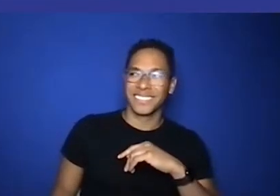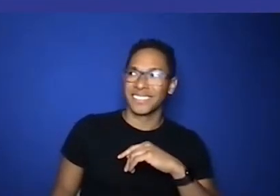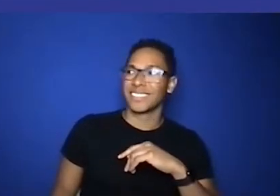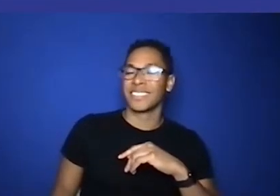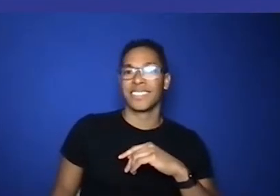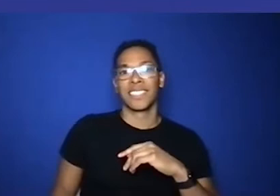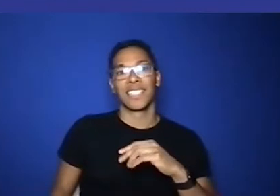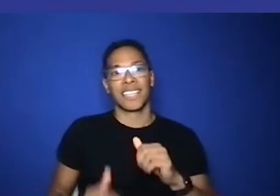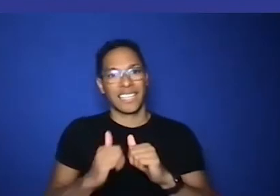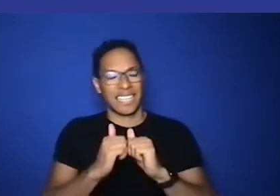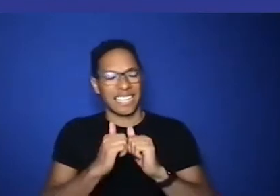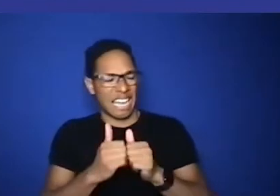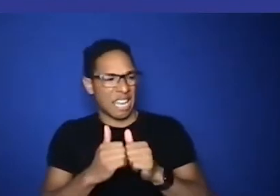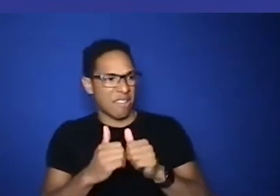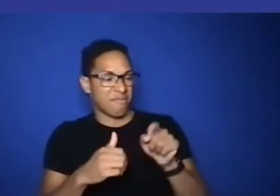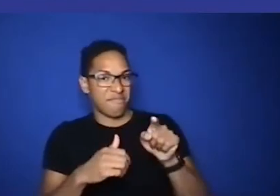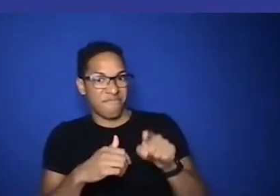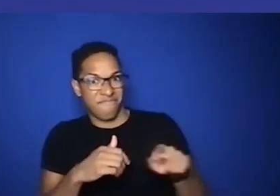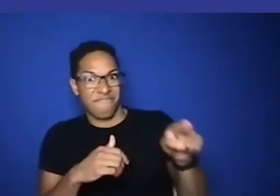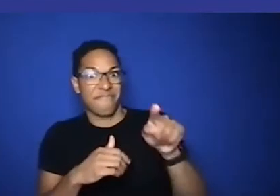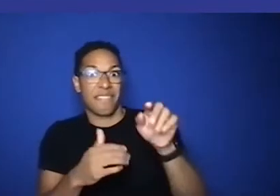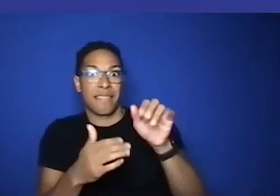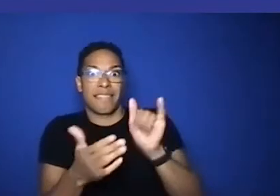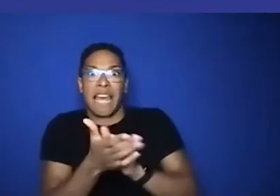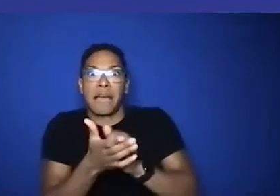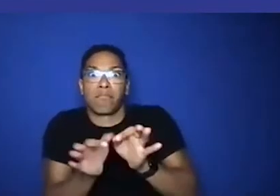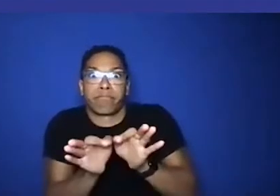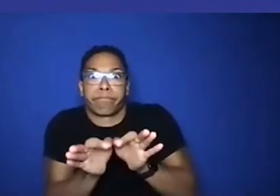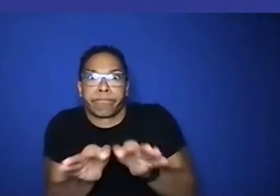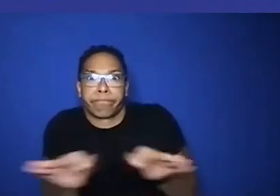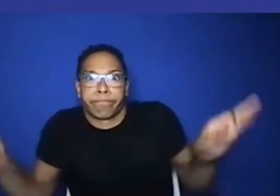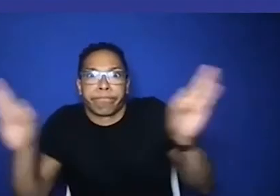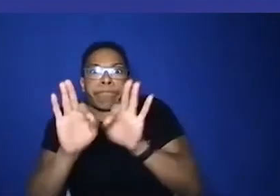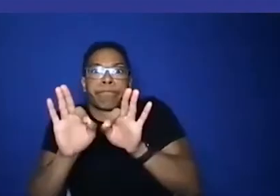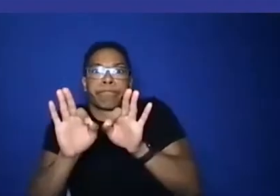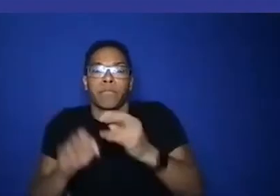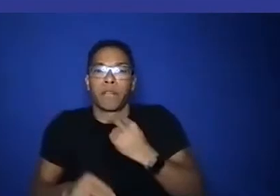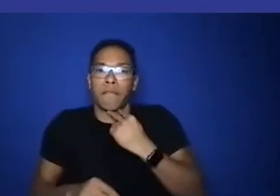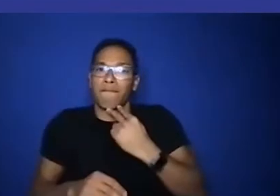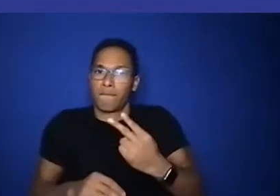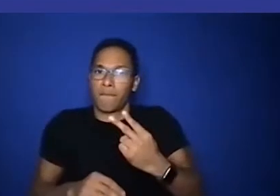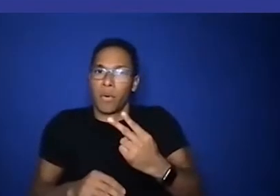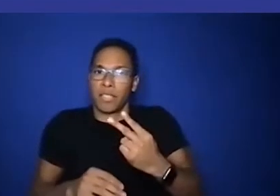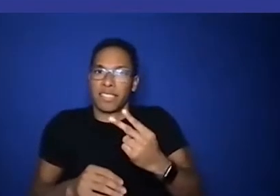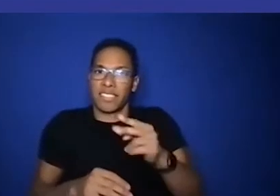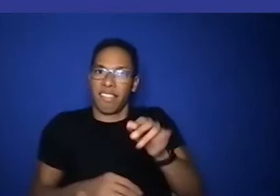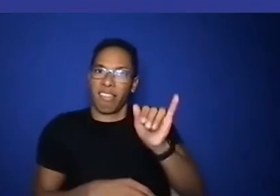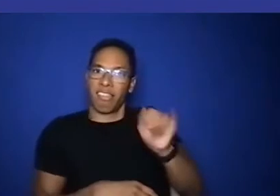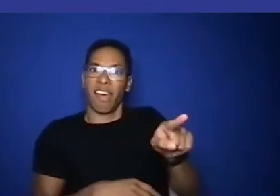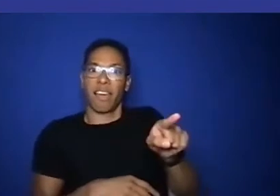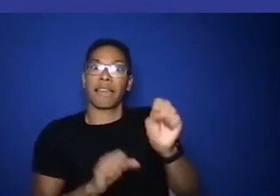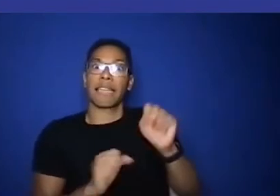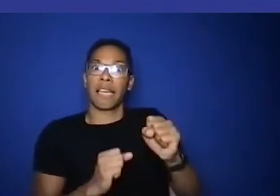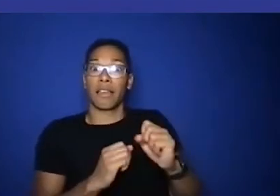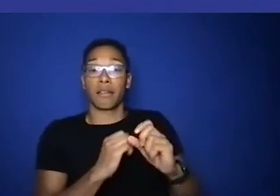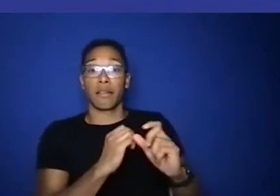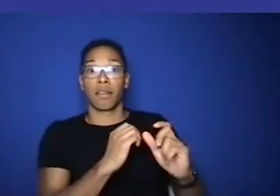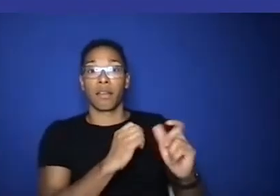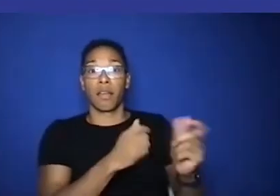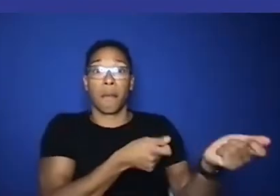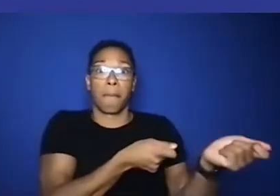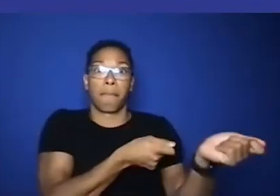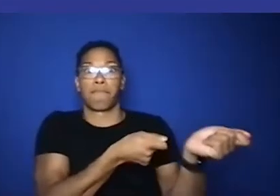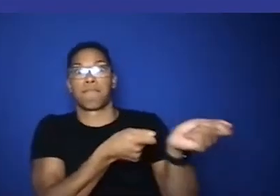potent and profound voice is as a connector, as a piece that pulls pasts into